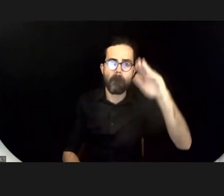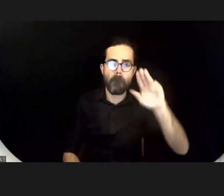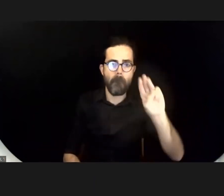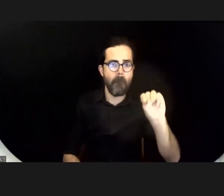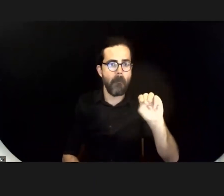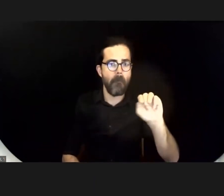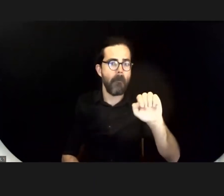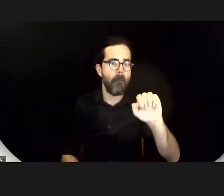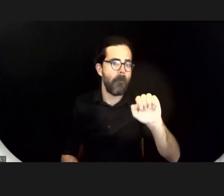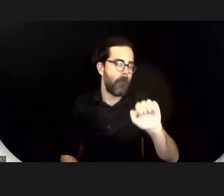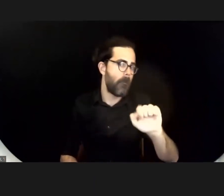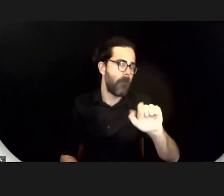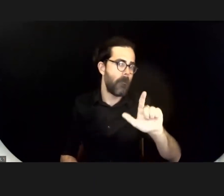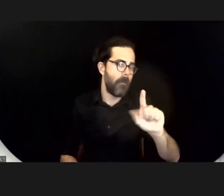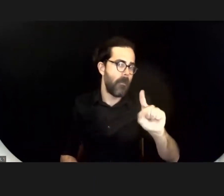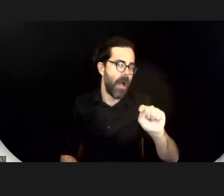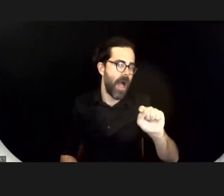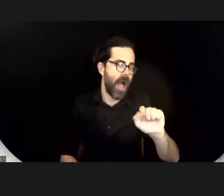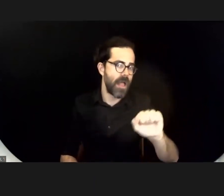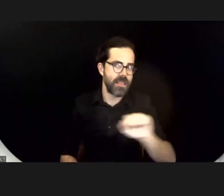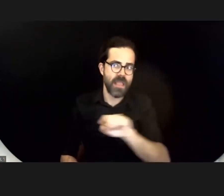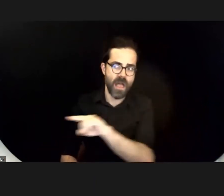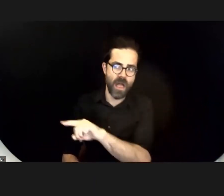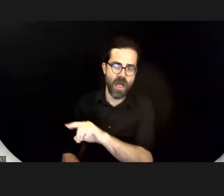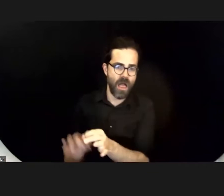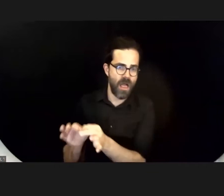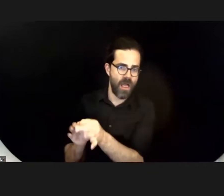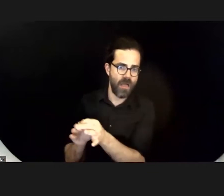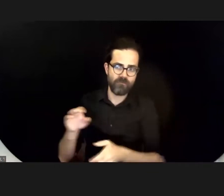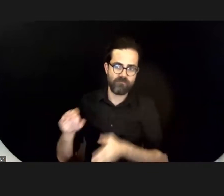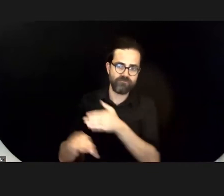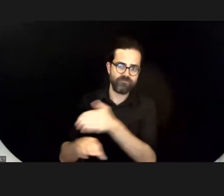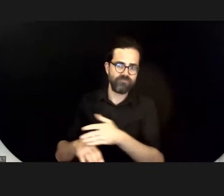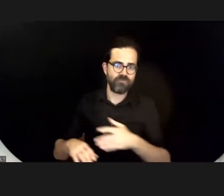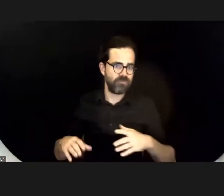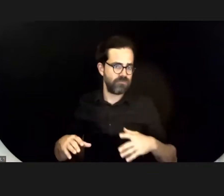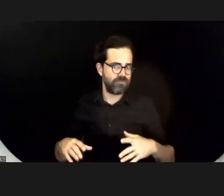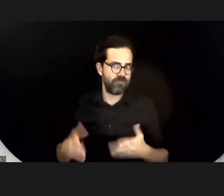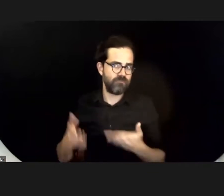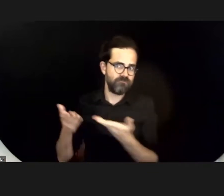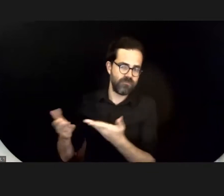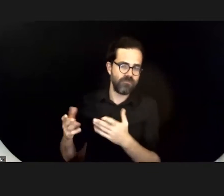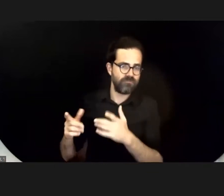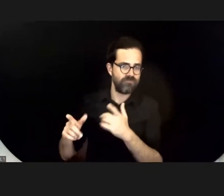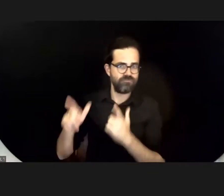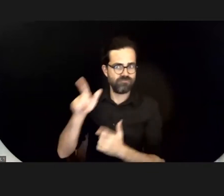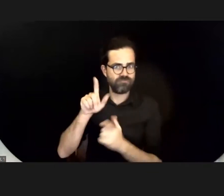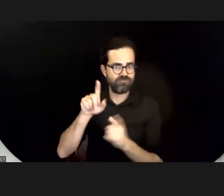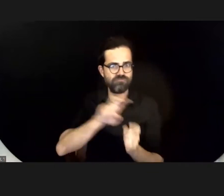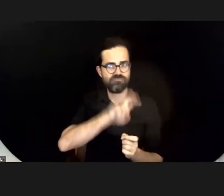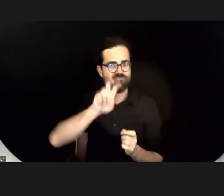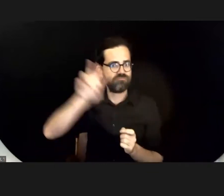I got an app, an assistive technology that will tell